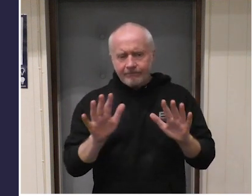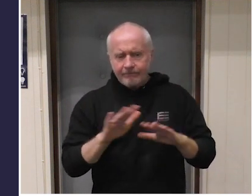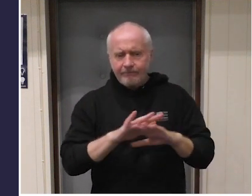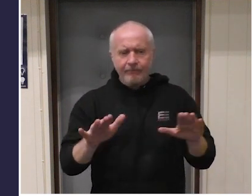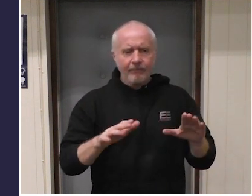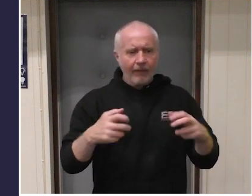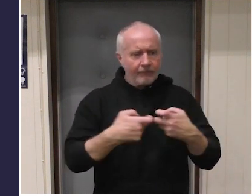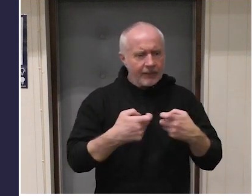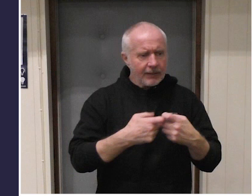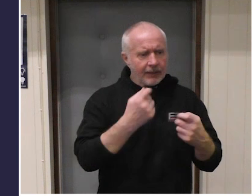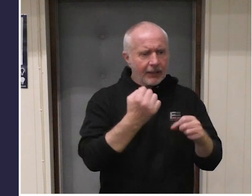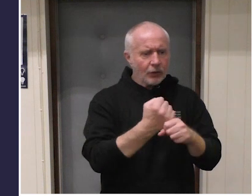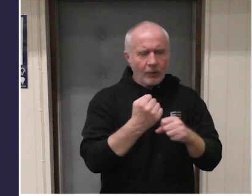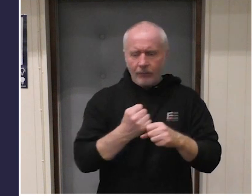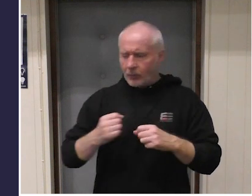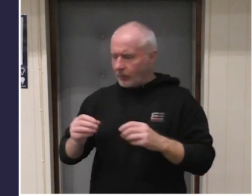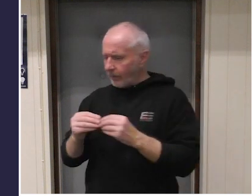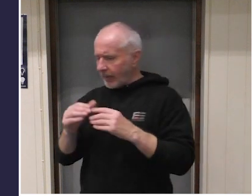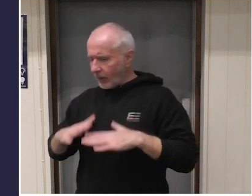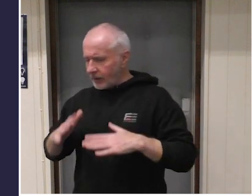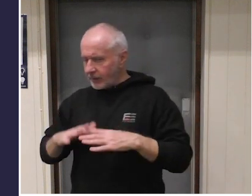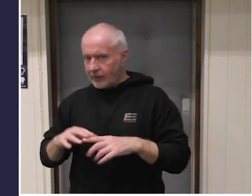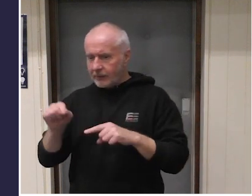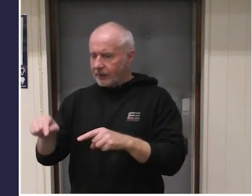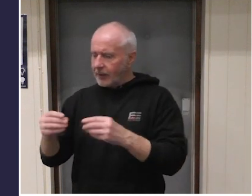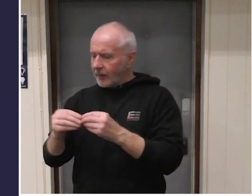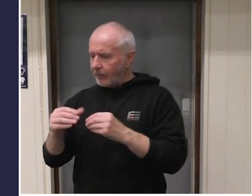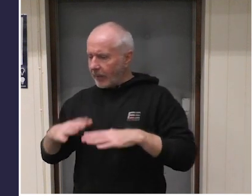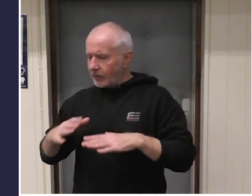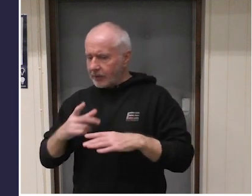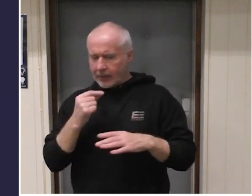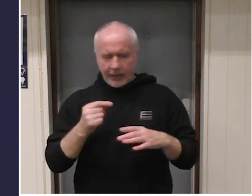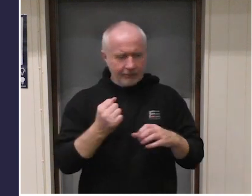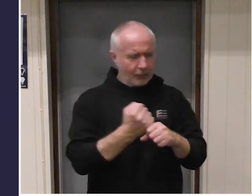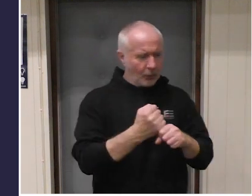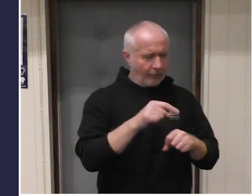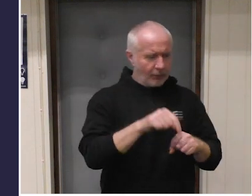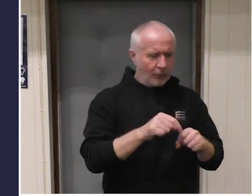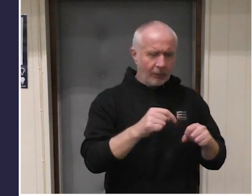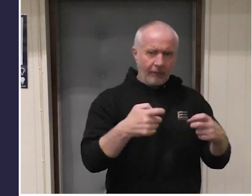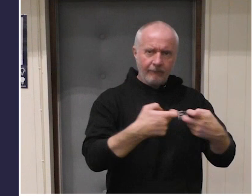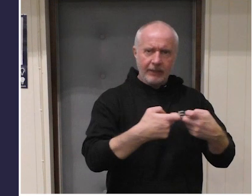biology, ask what biology can do for physics." So what do you think that means?